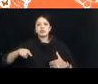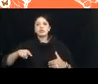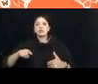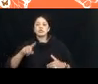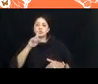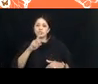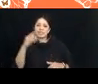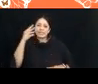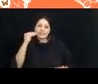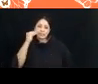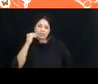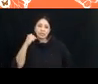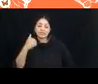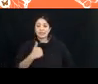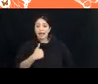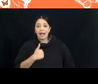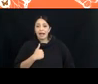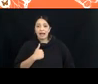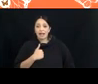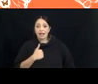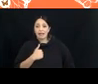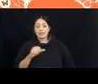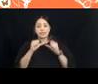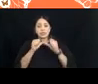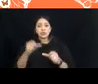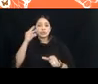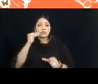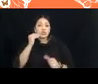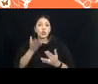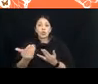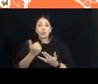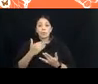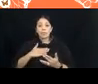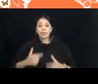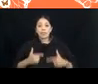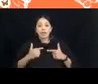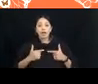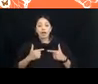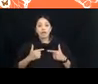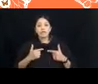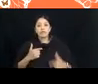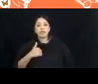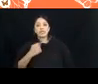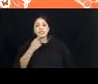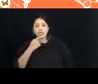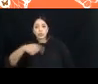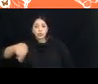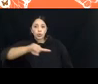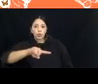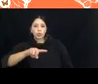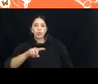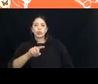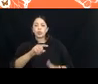an experience that I've endured throughout my life. And I would say to you that choose the